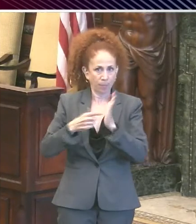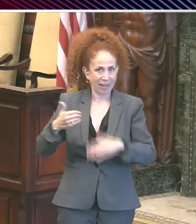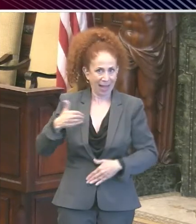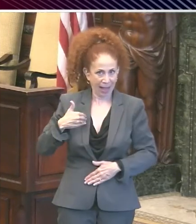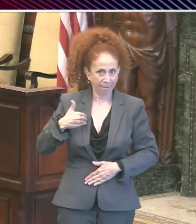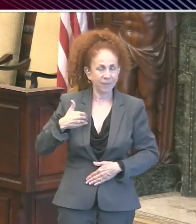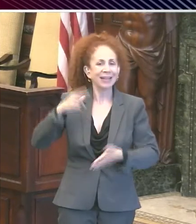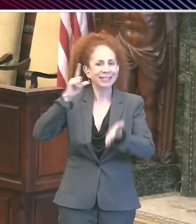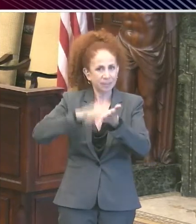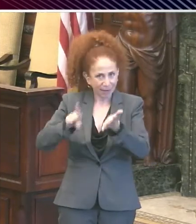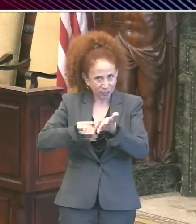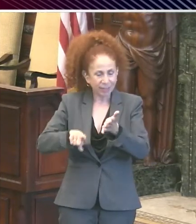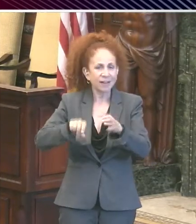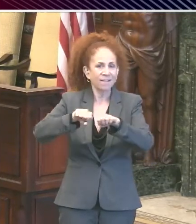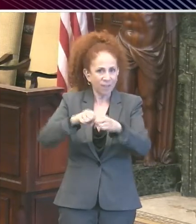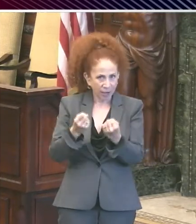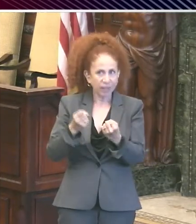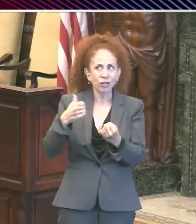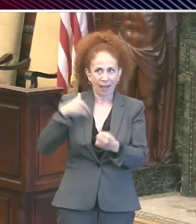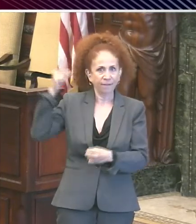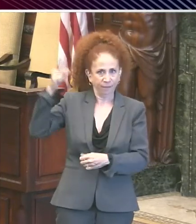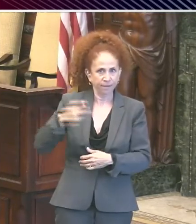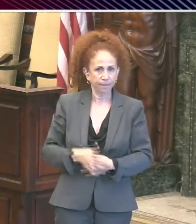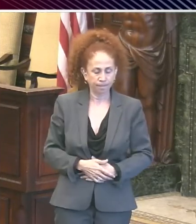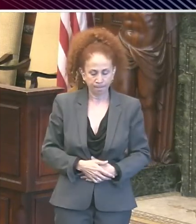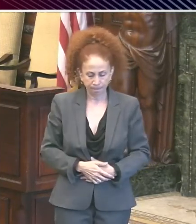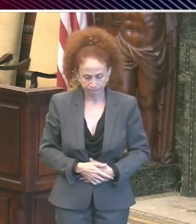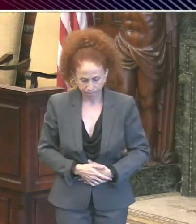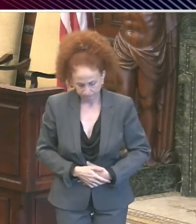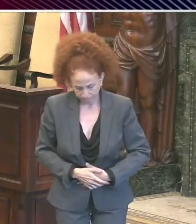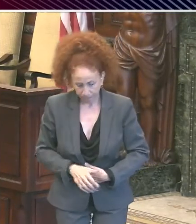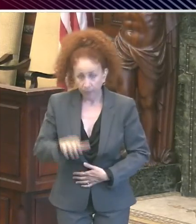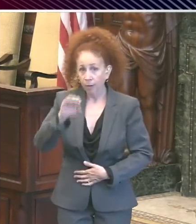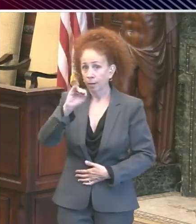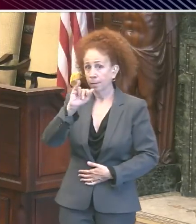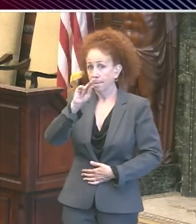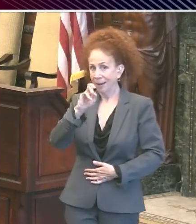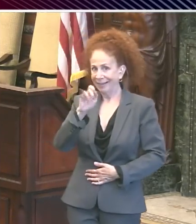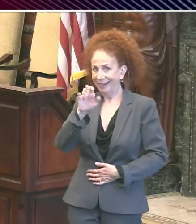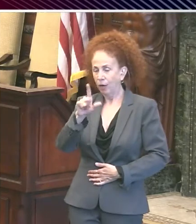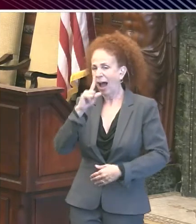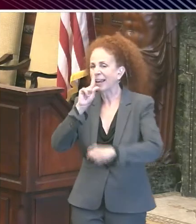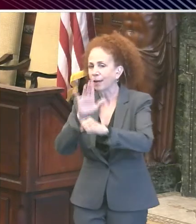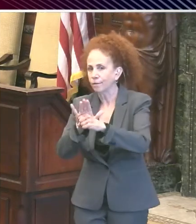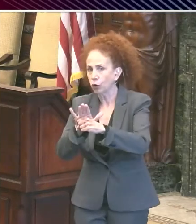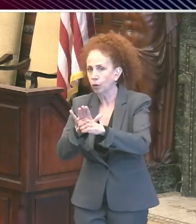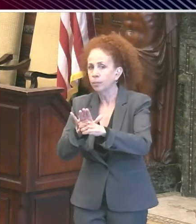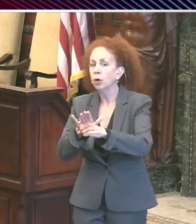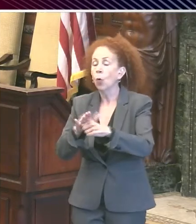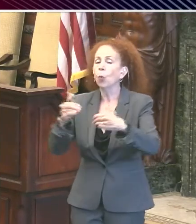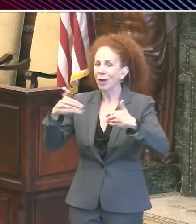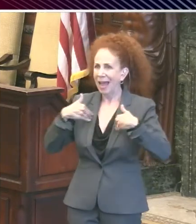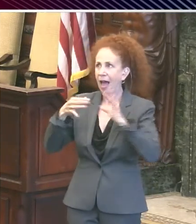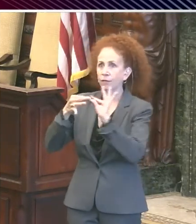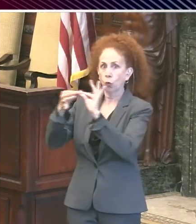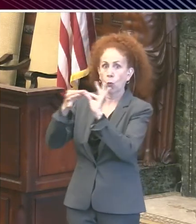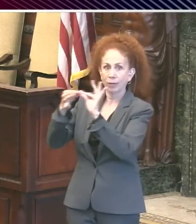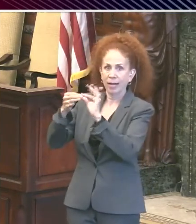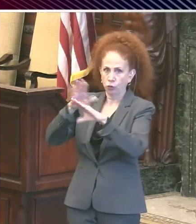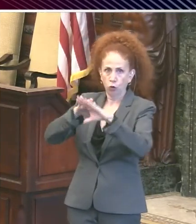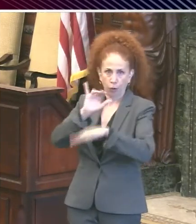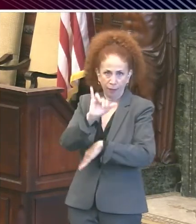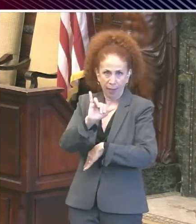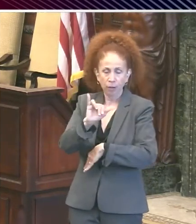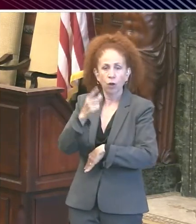and inspections and violations that may be issued. This is Mike Carroll. I can confirm that there's been coordination on